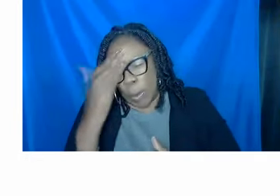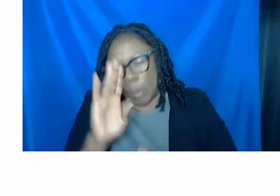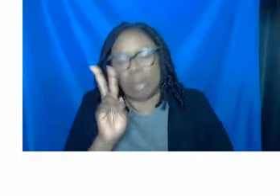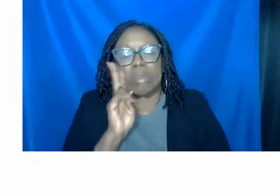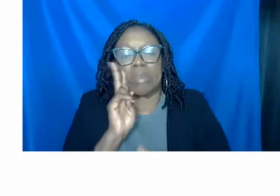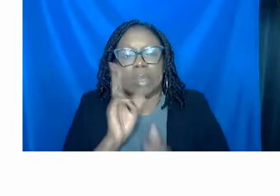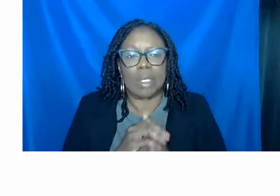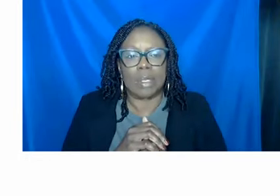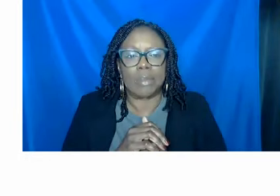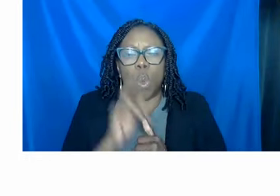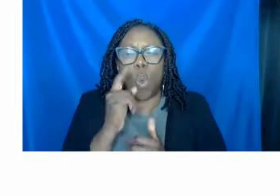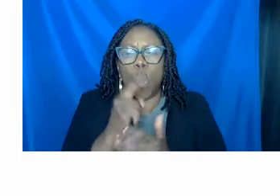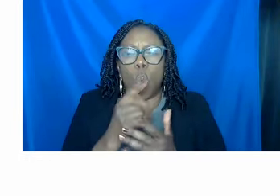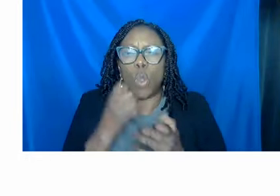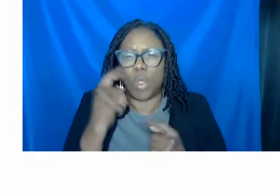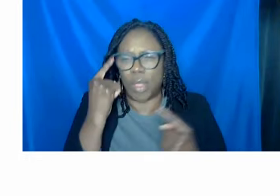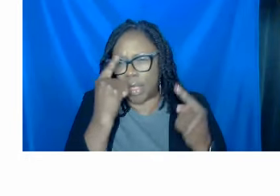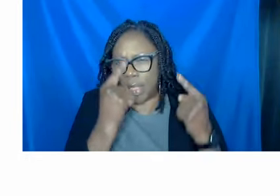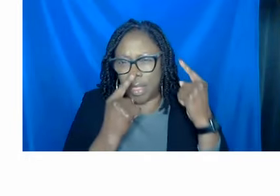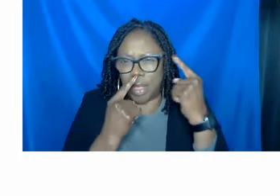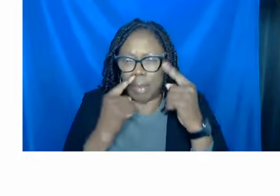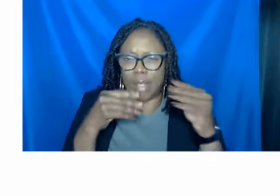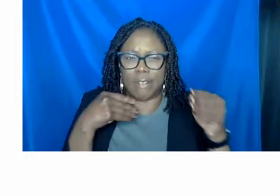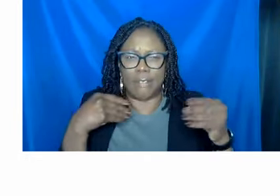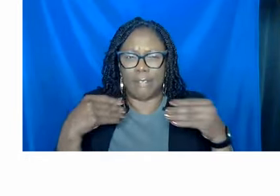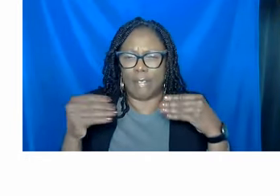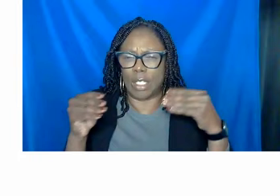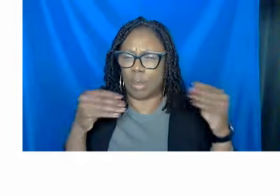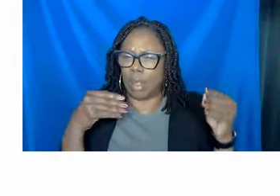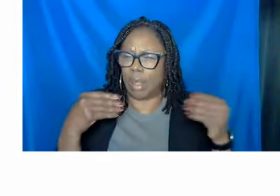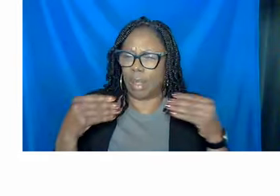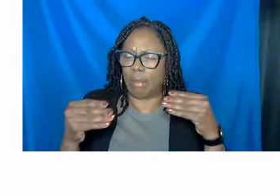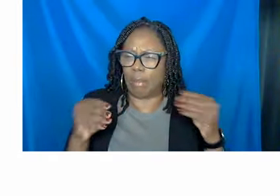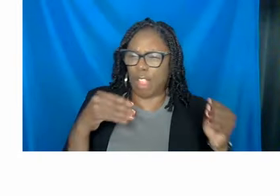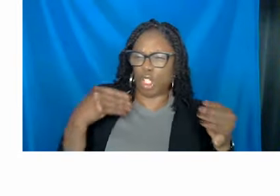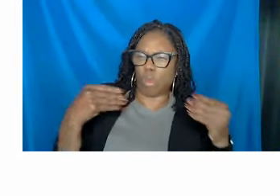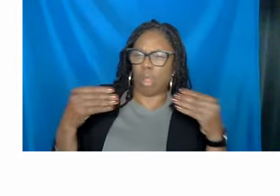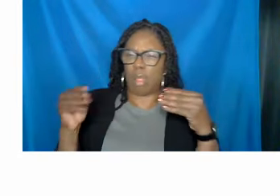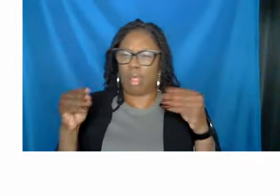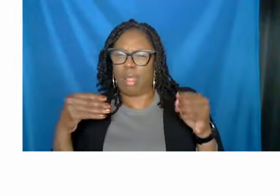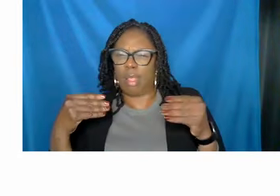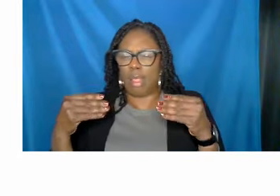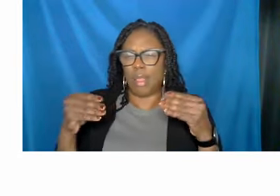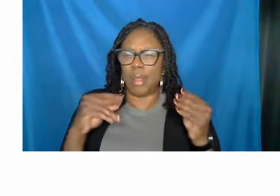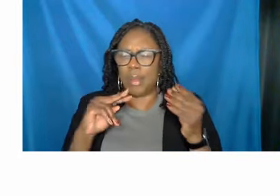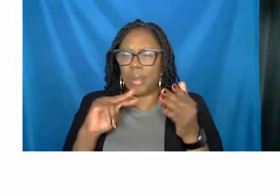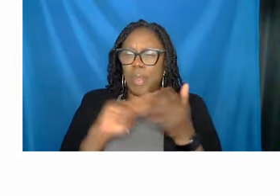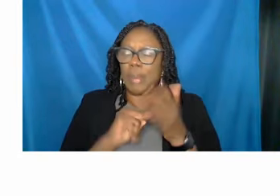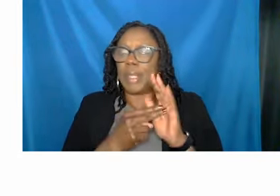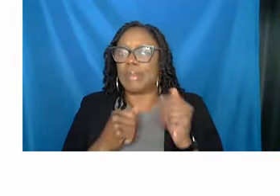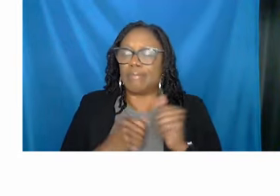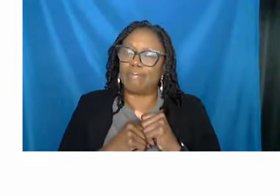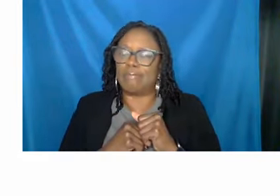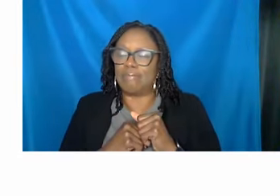I want you to think about this. So I just say flexibility, right? We're flexible. It's an equity mindset. I